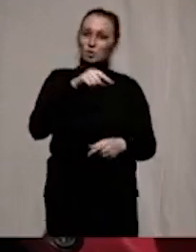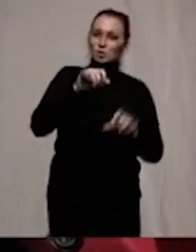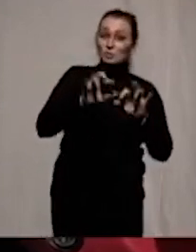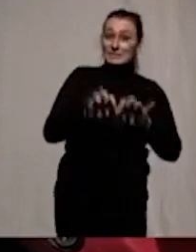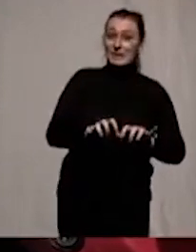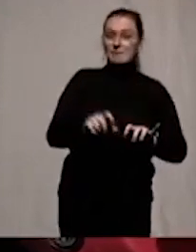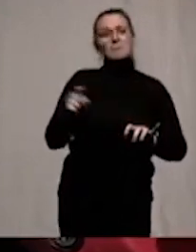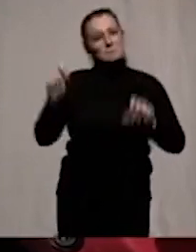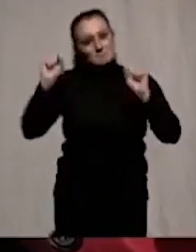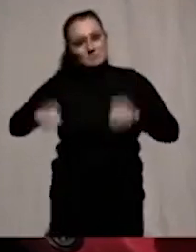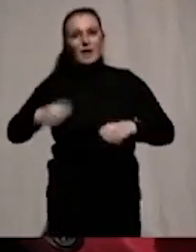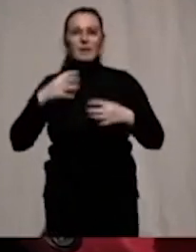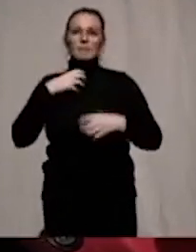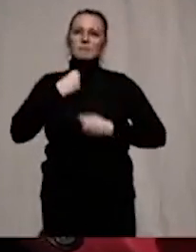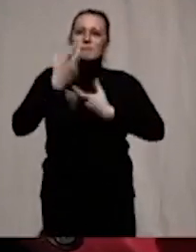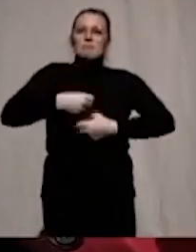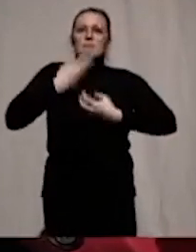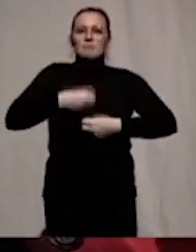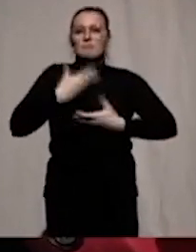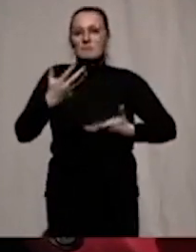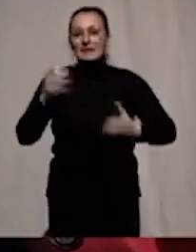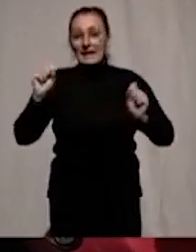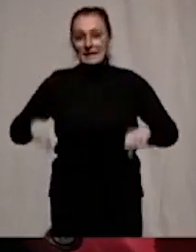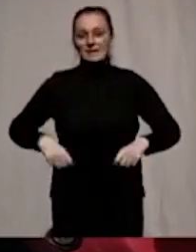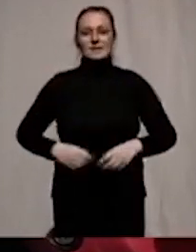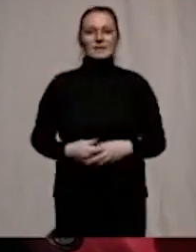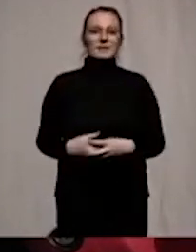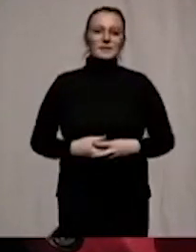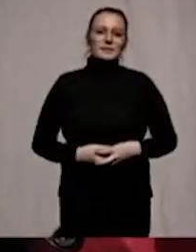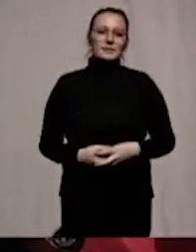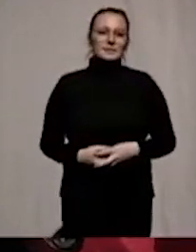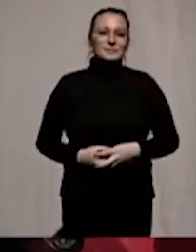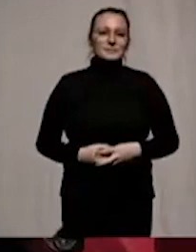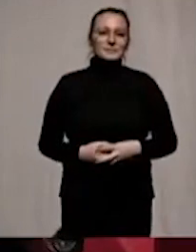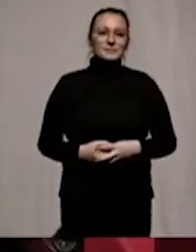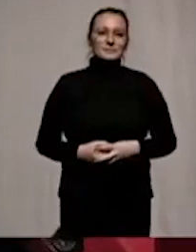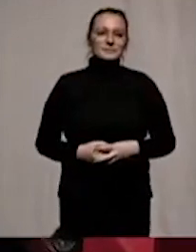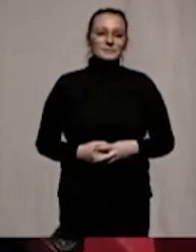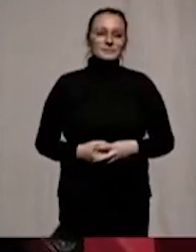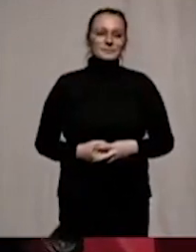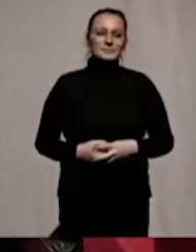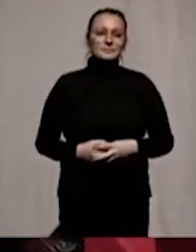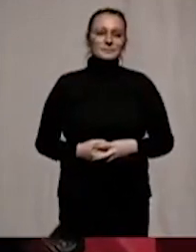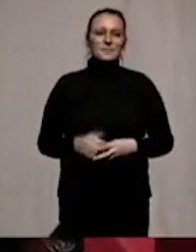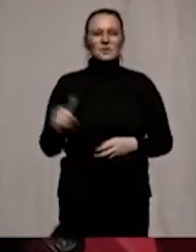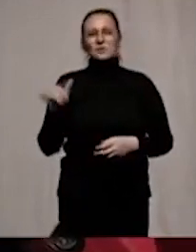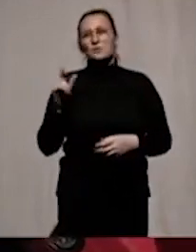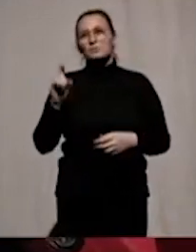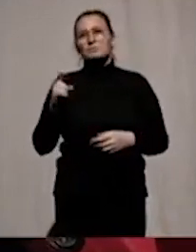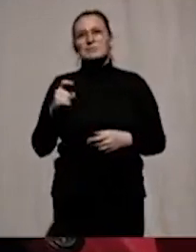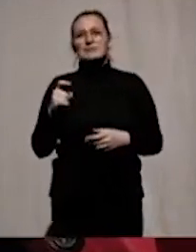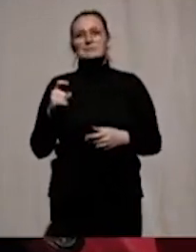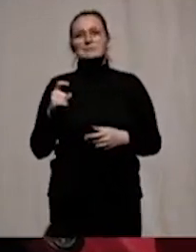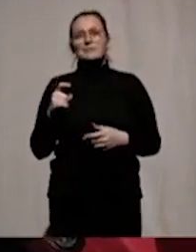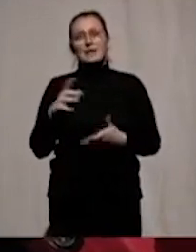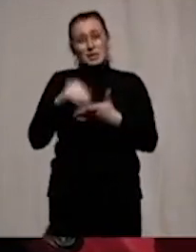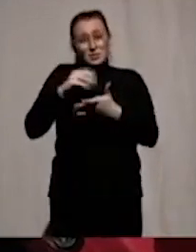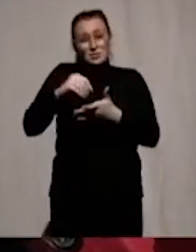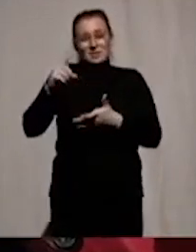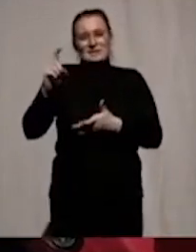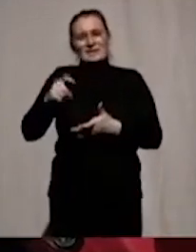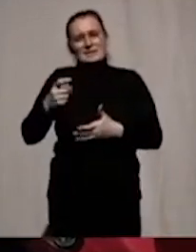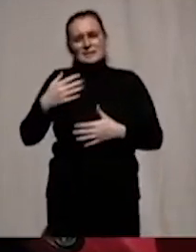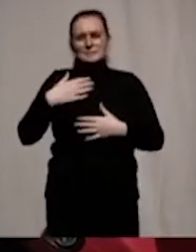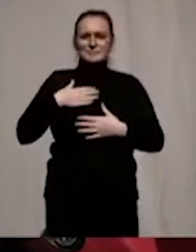it and I can get it out. And I learned that I have to be a little easier on myself. I'm really hard on